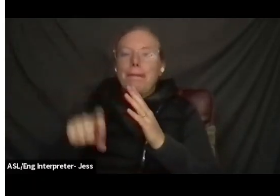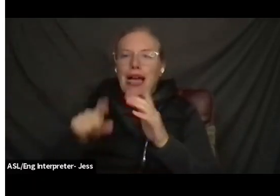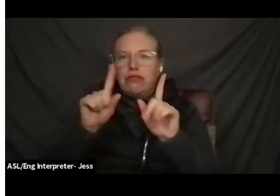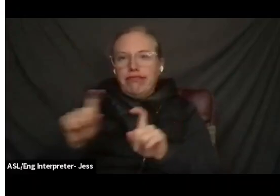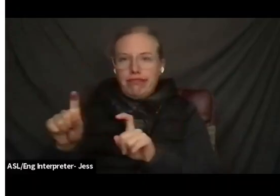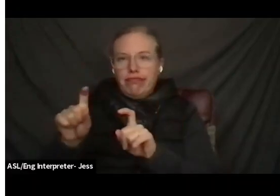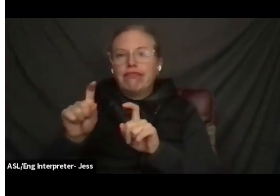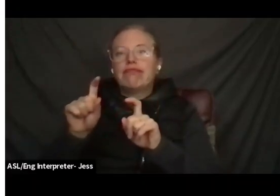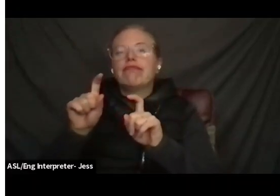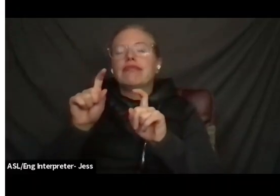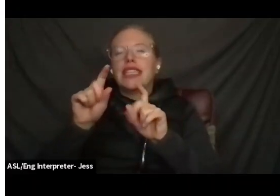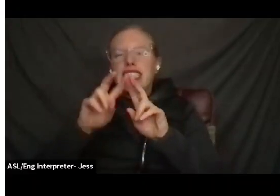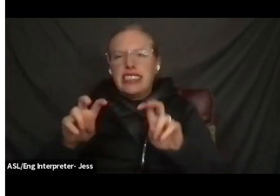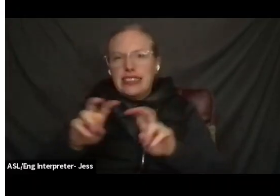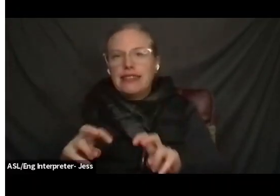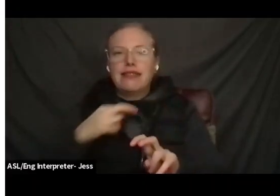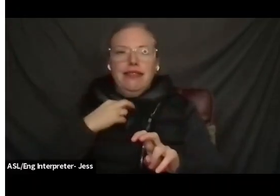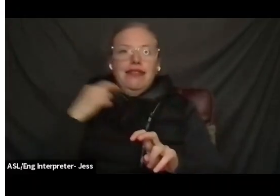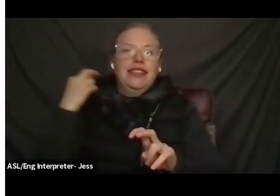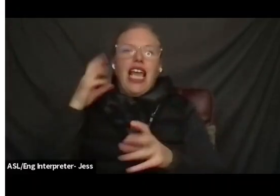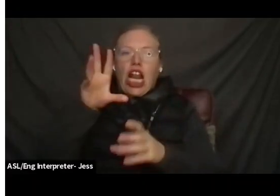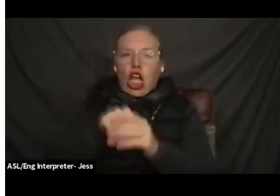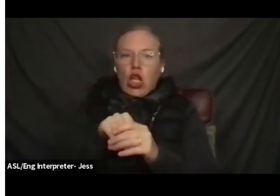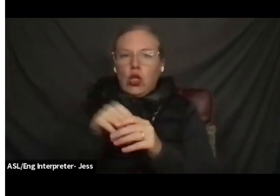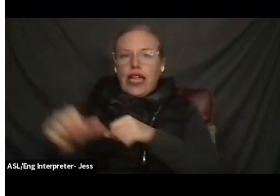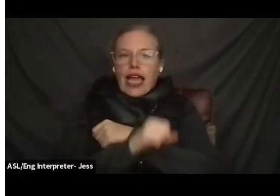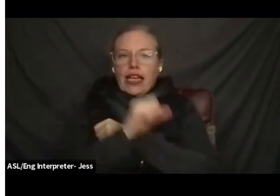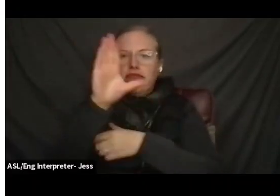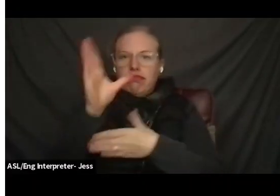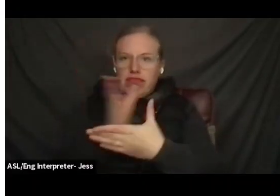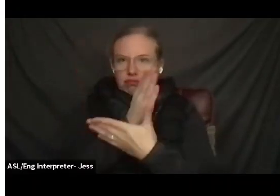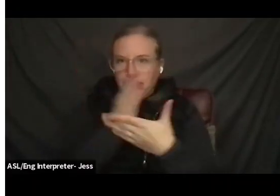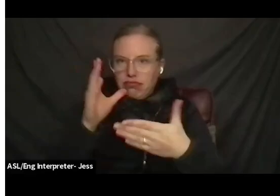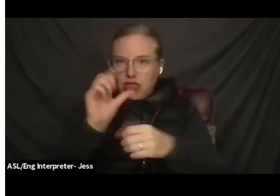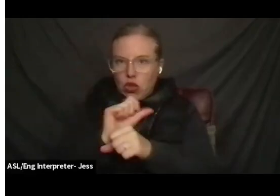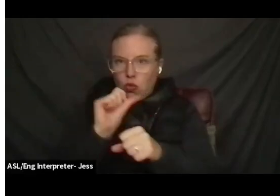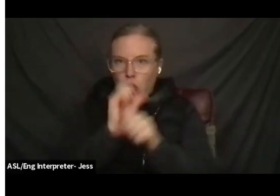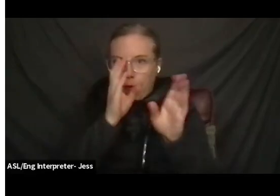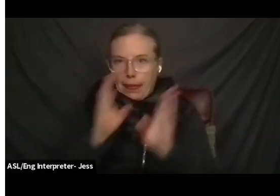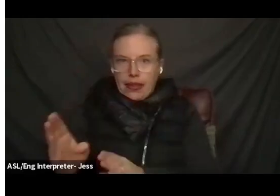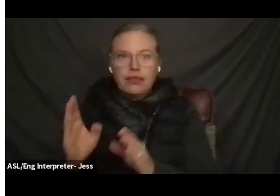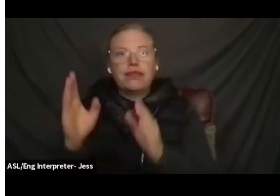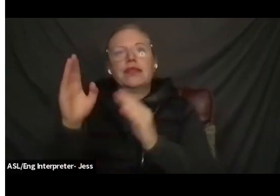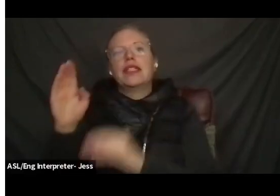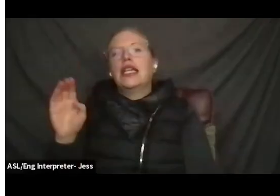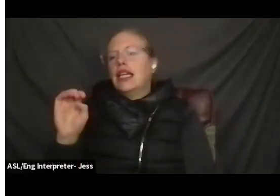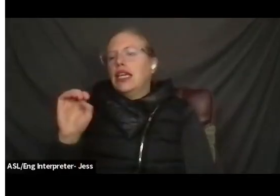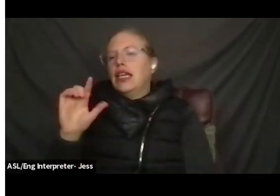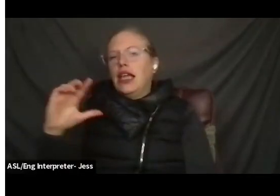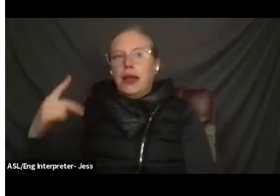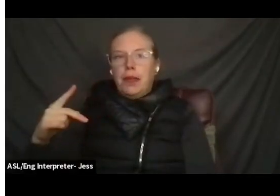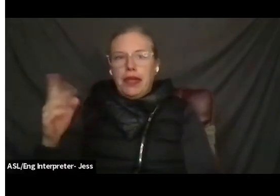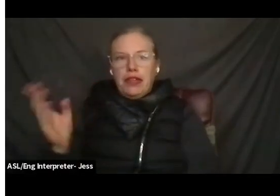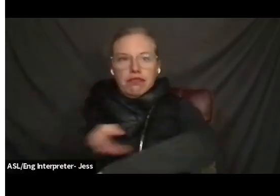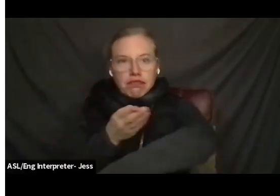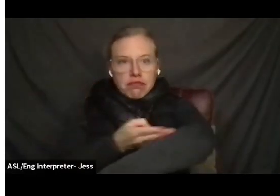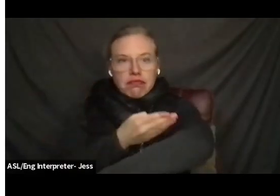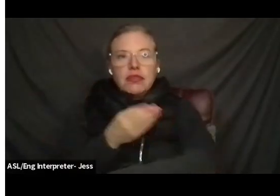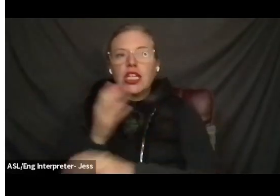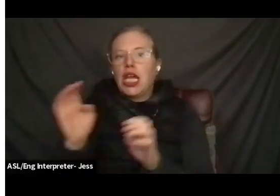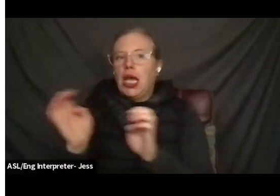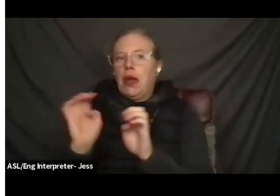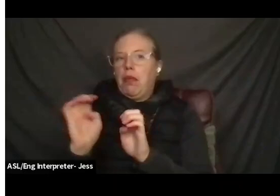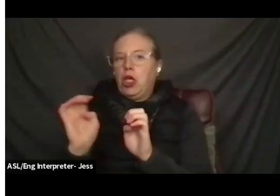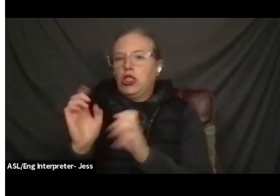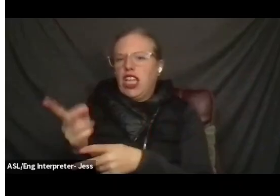then include any of those hazards in our scope of work. ELP eligible improvements. The emergency loan